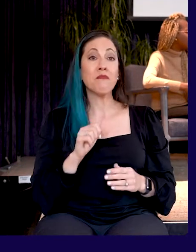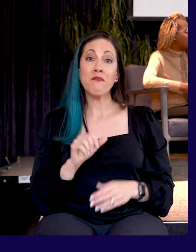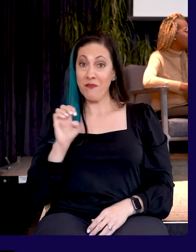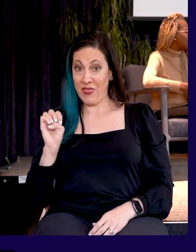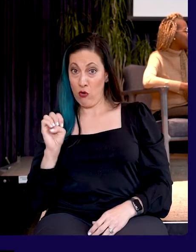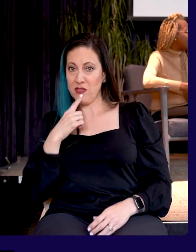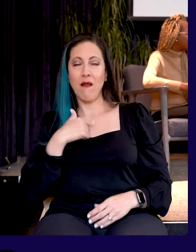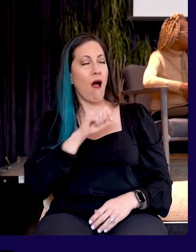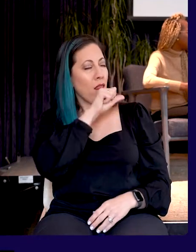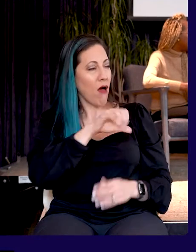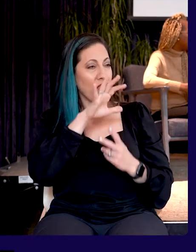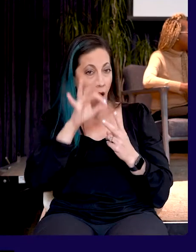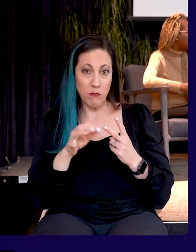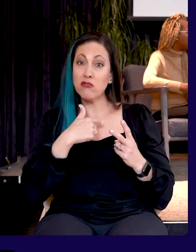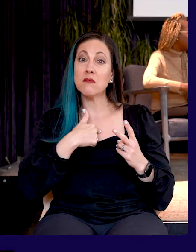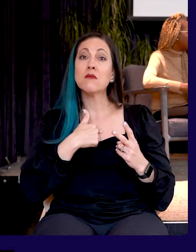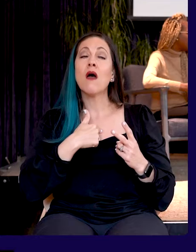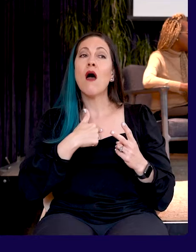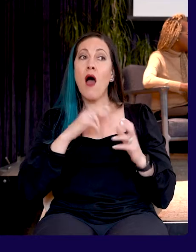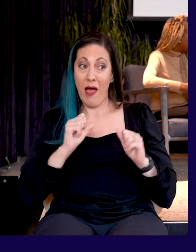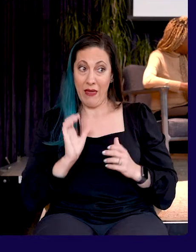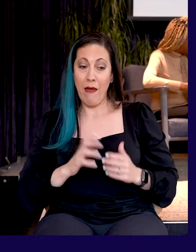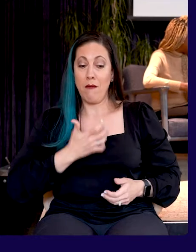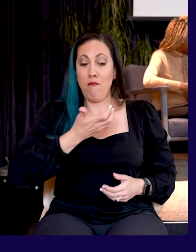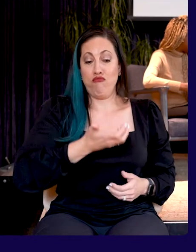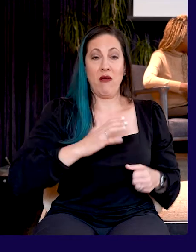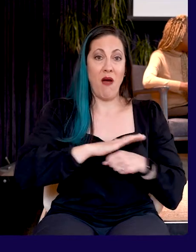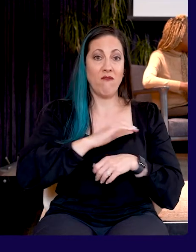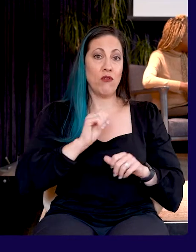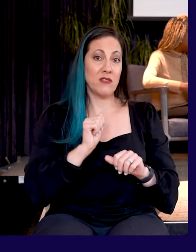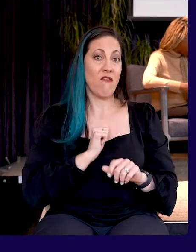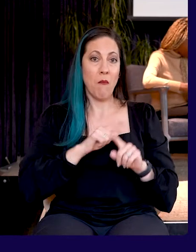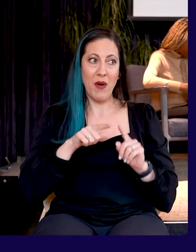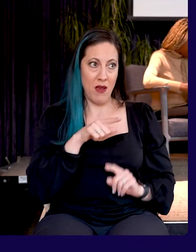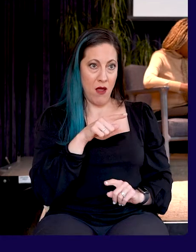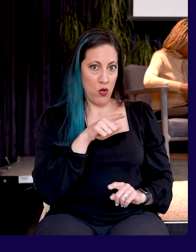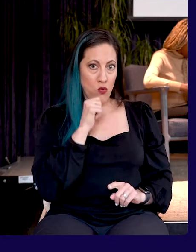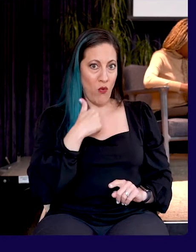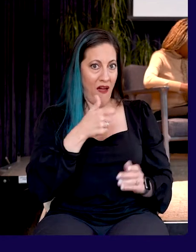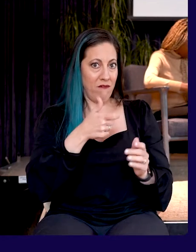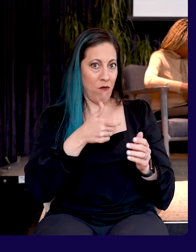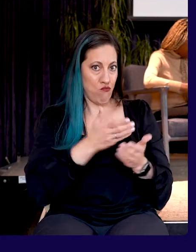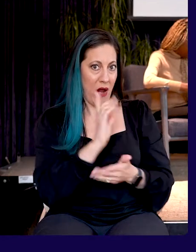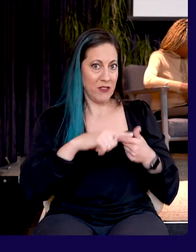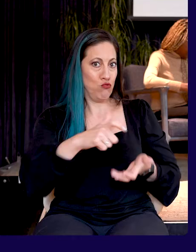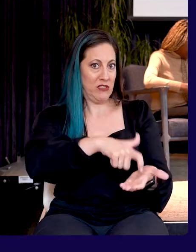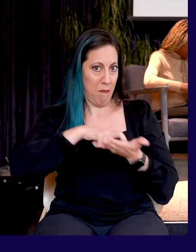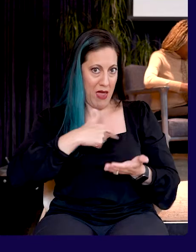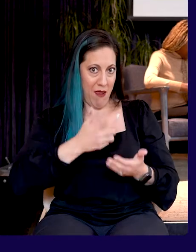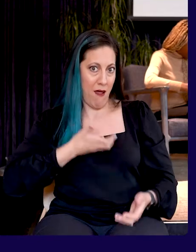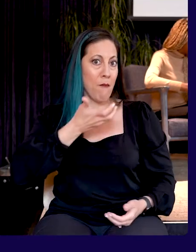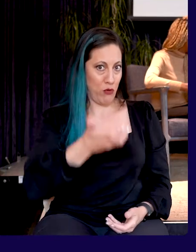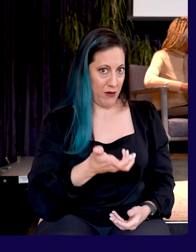full self, but you are not entitled to my full self at work. Yeah. What were you going to add? I mean, I think I heard when bringing your full self